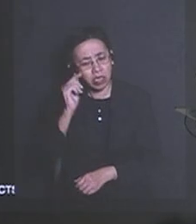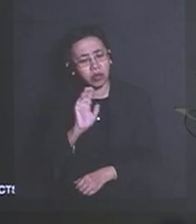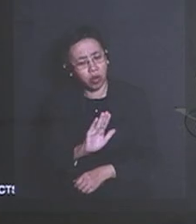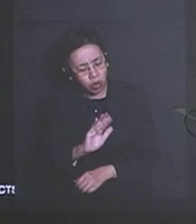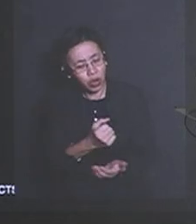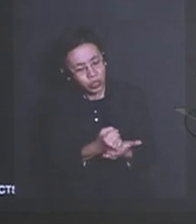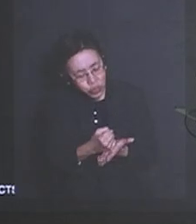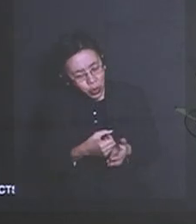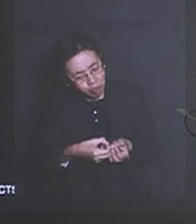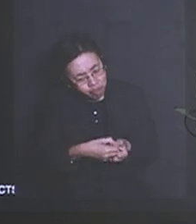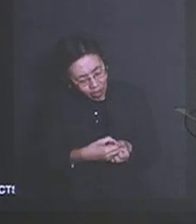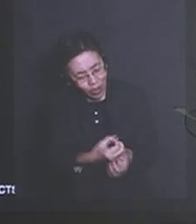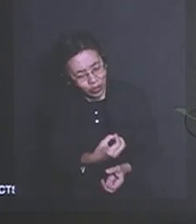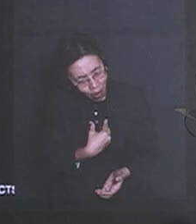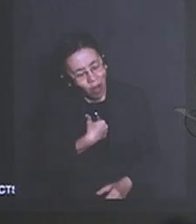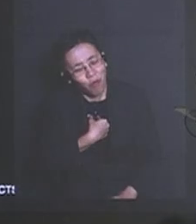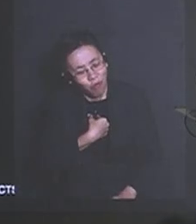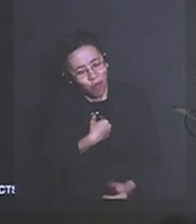smarter.